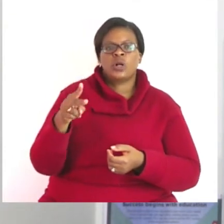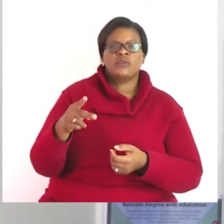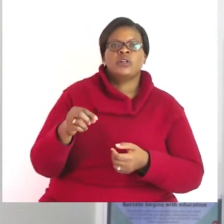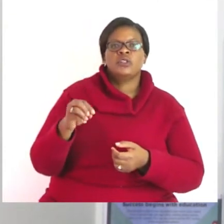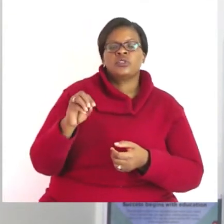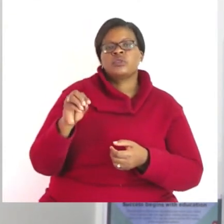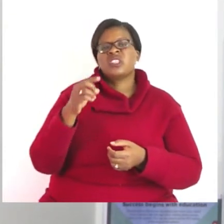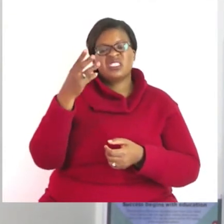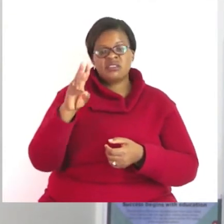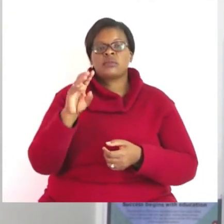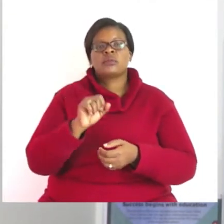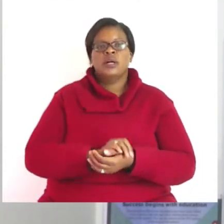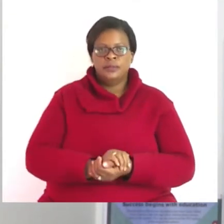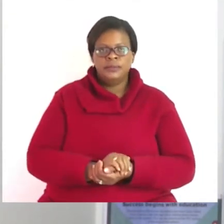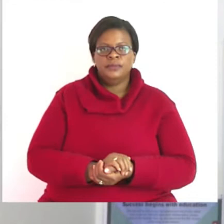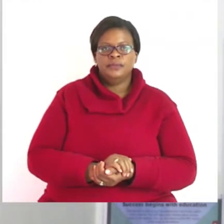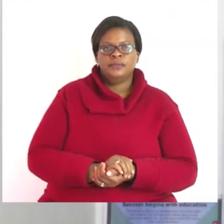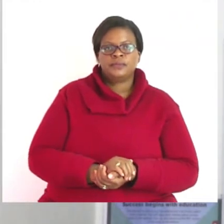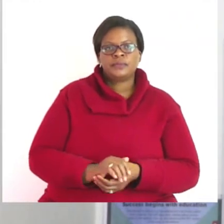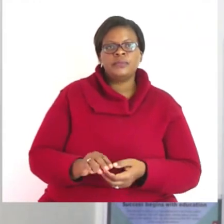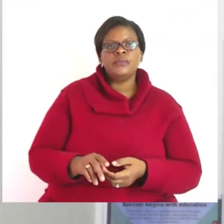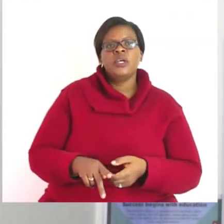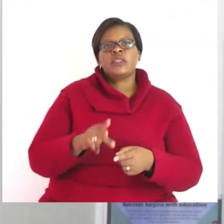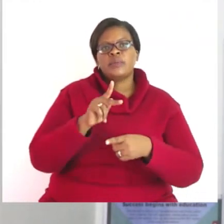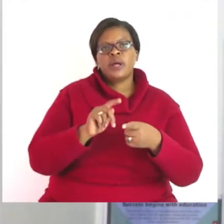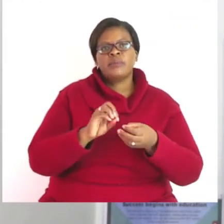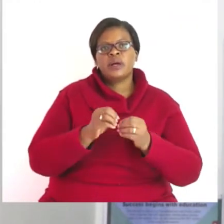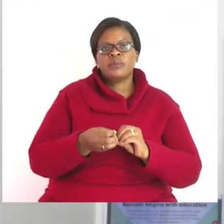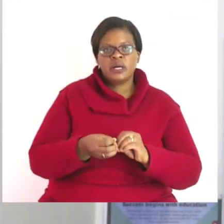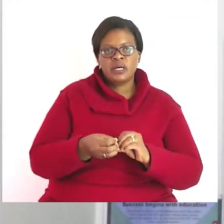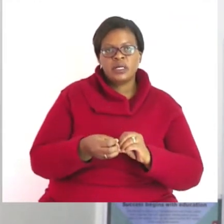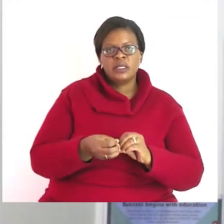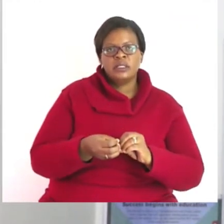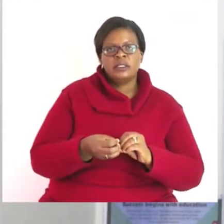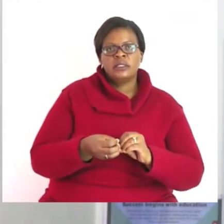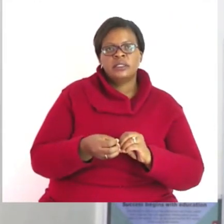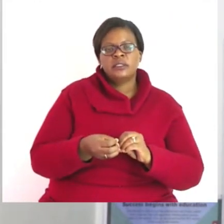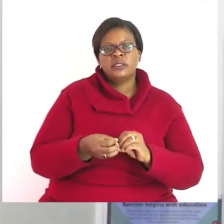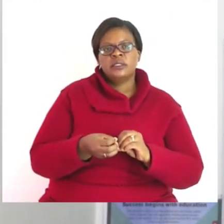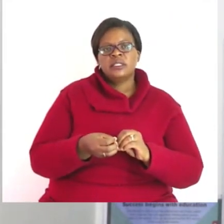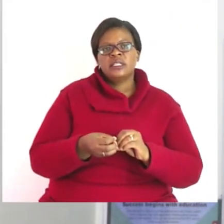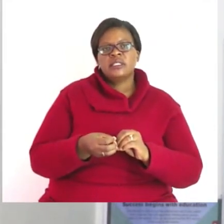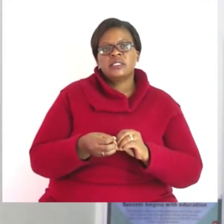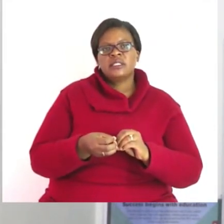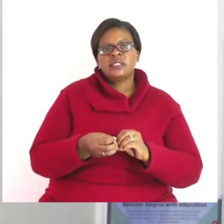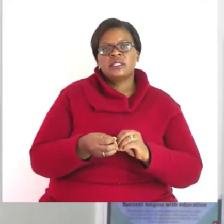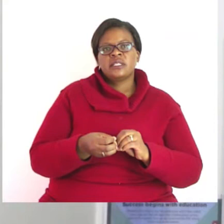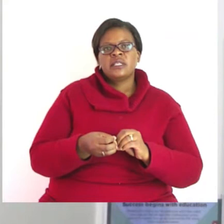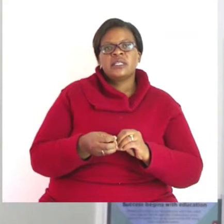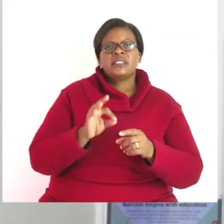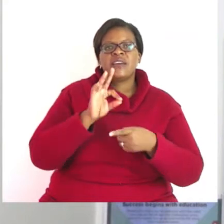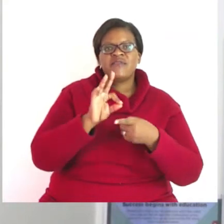A prime number, in this case we say a prime factor, is any factor which